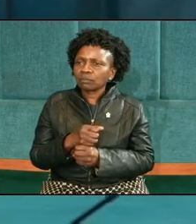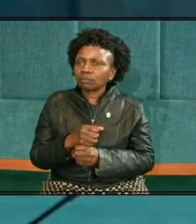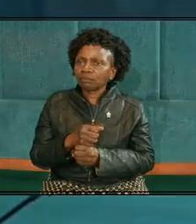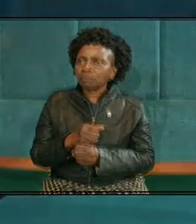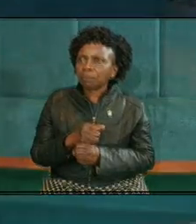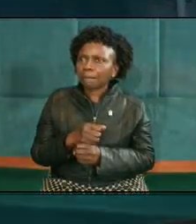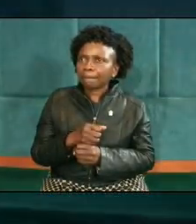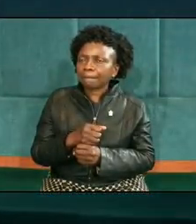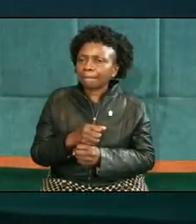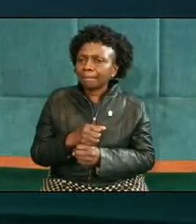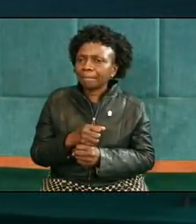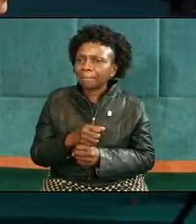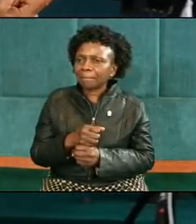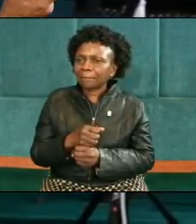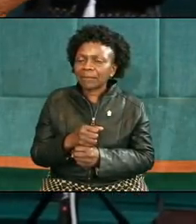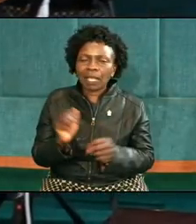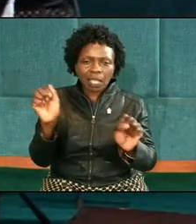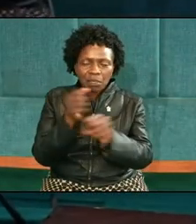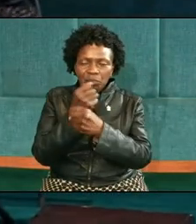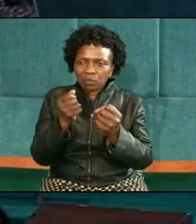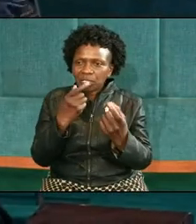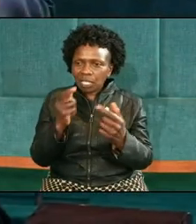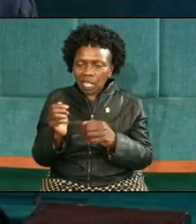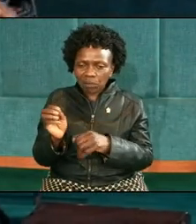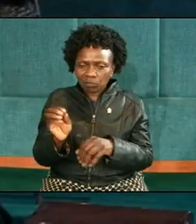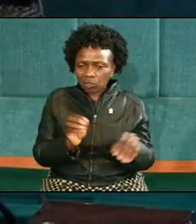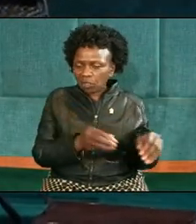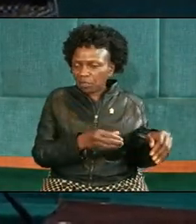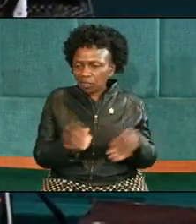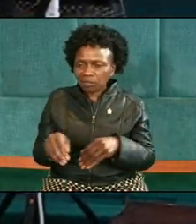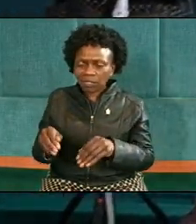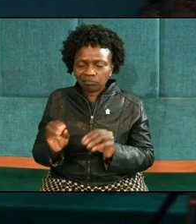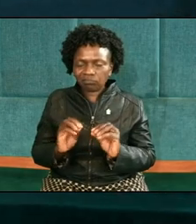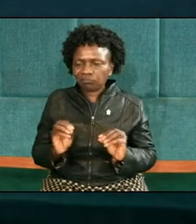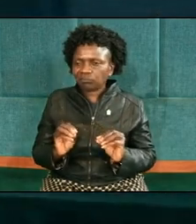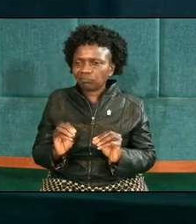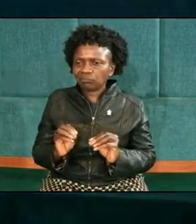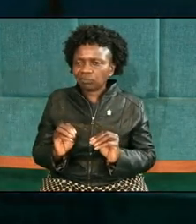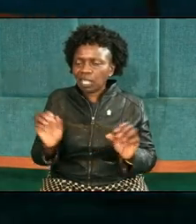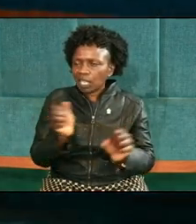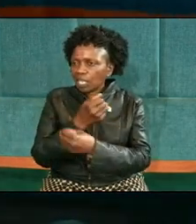He can't say I'm a farmer. Amen. He can't say I'm a teacher. He can't.